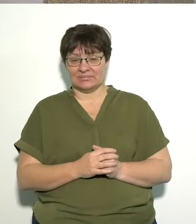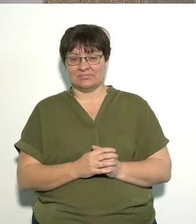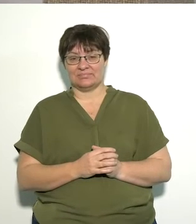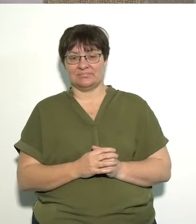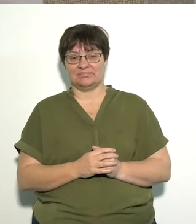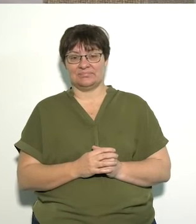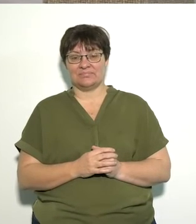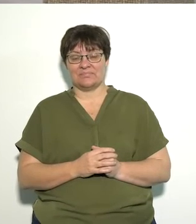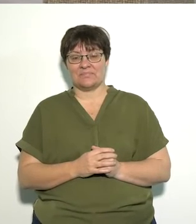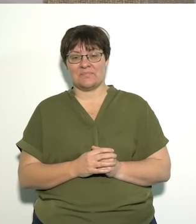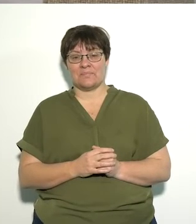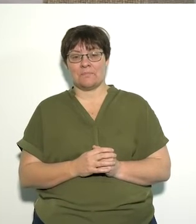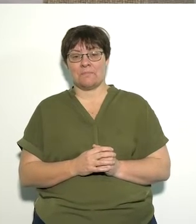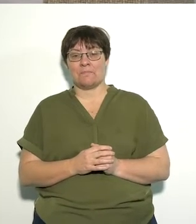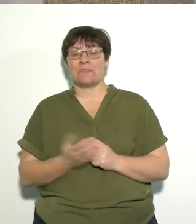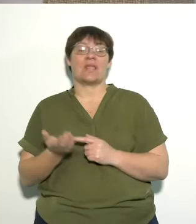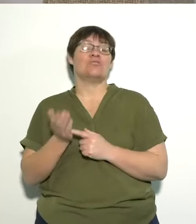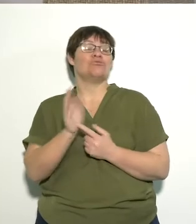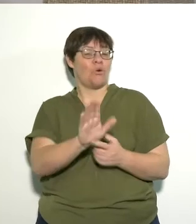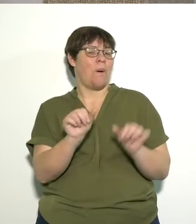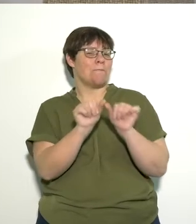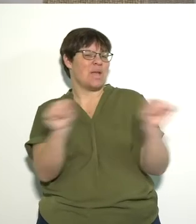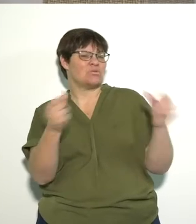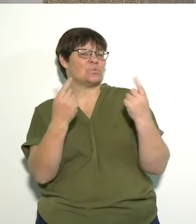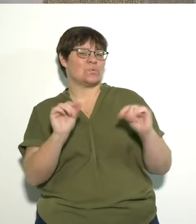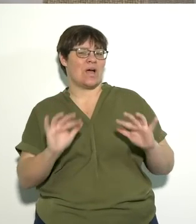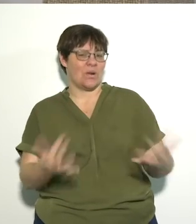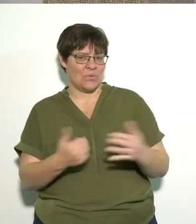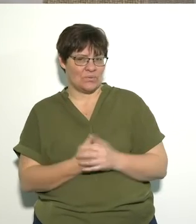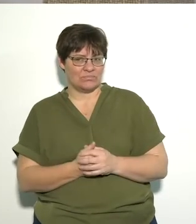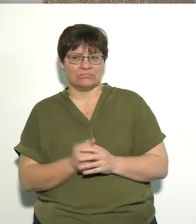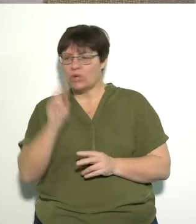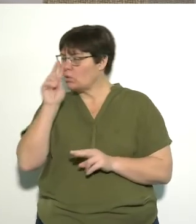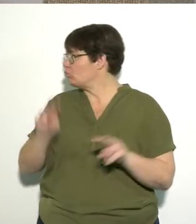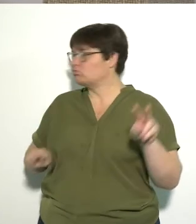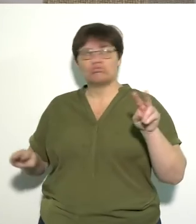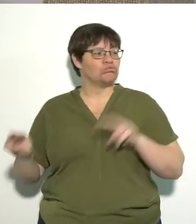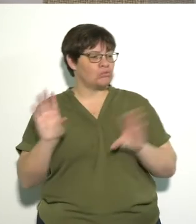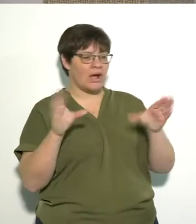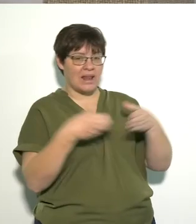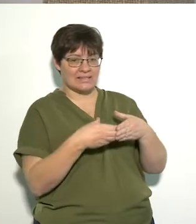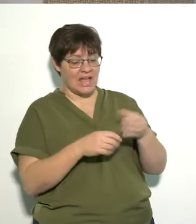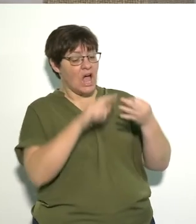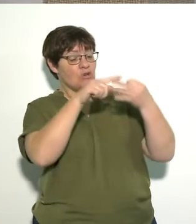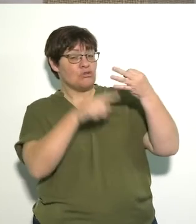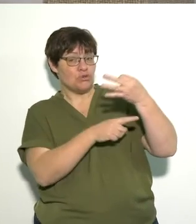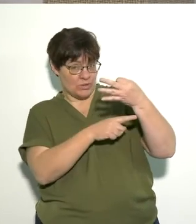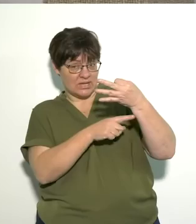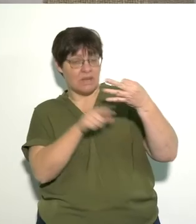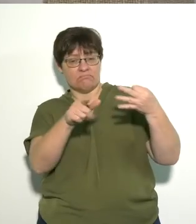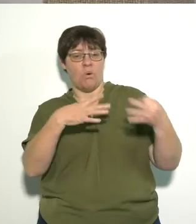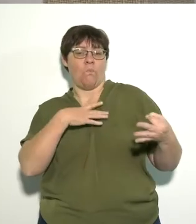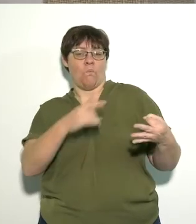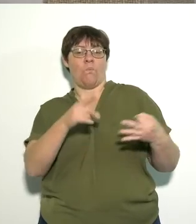I would like to show you how to do some measuring now. So look around your room and find 3 things that you would like